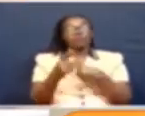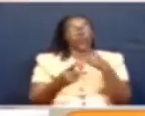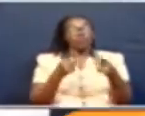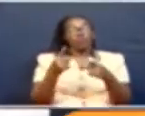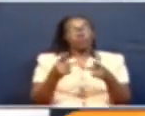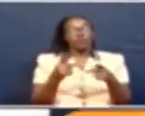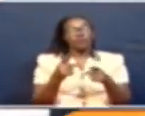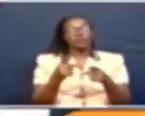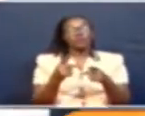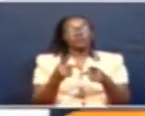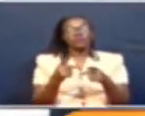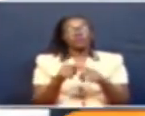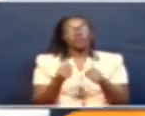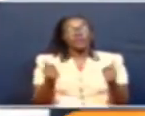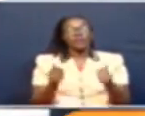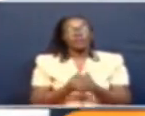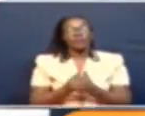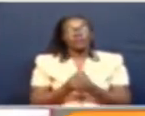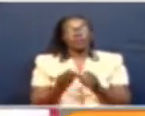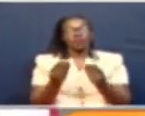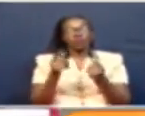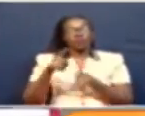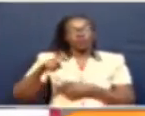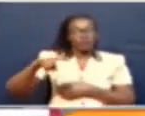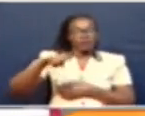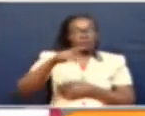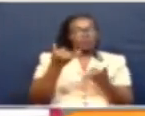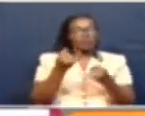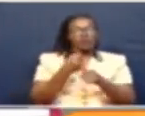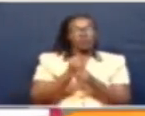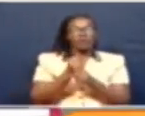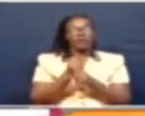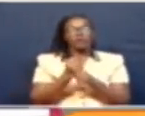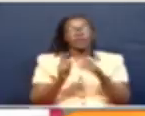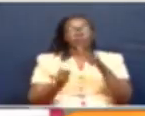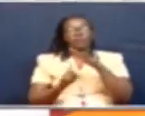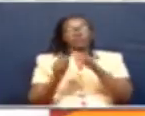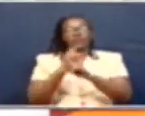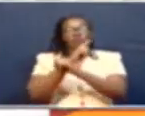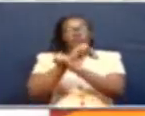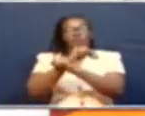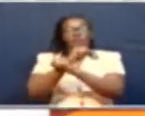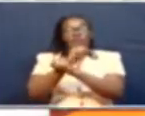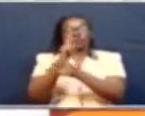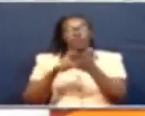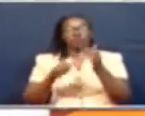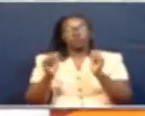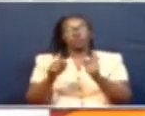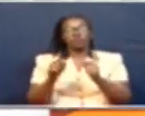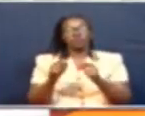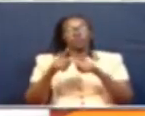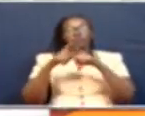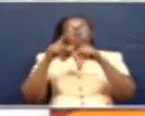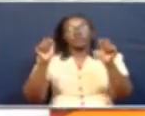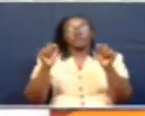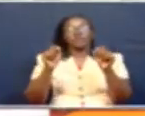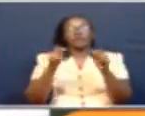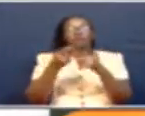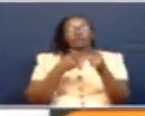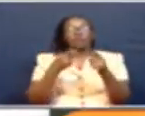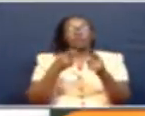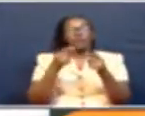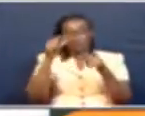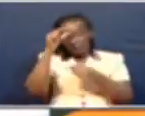minimal. Combating the worm now drawing the Ministry of Defense in what is likely to send a message on the state's commitment